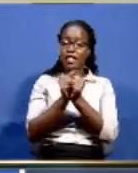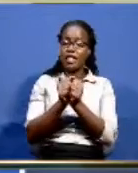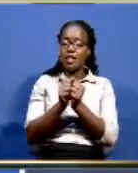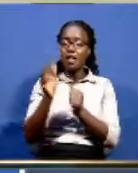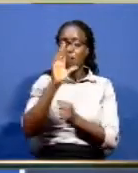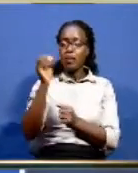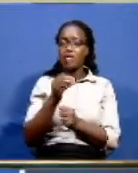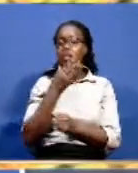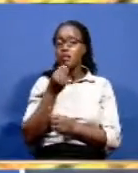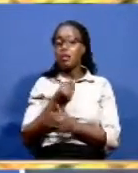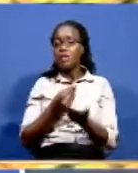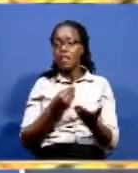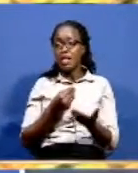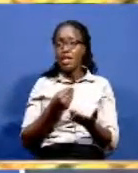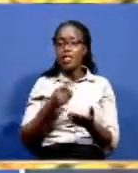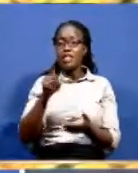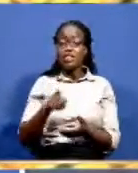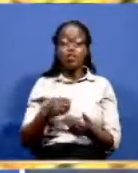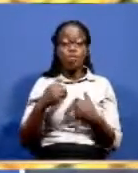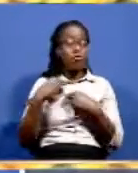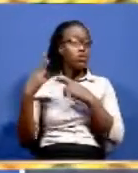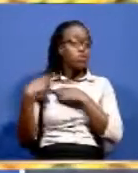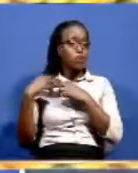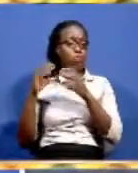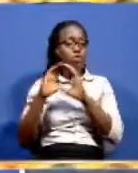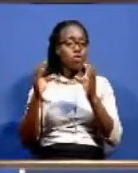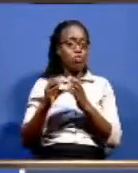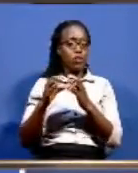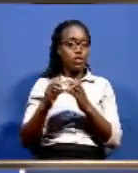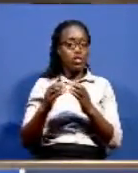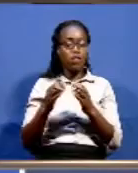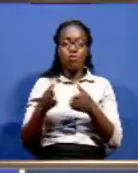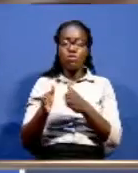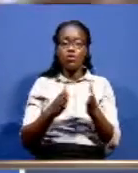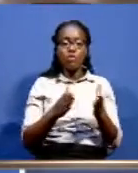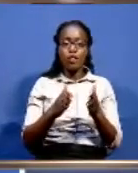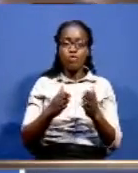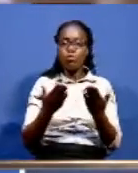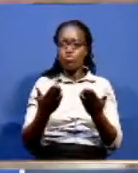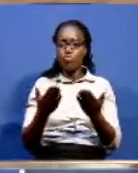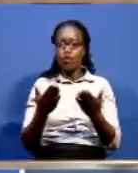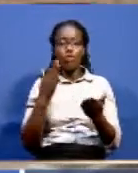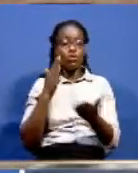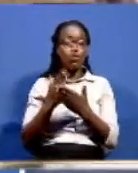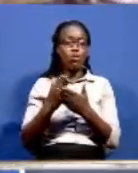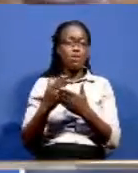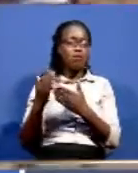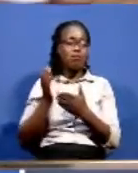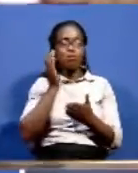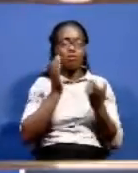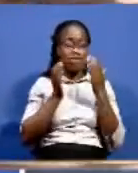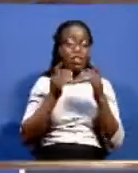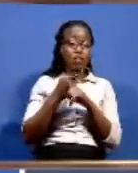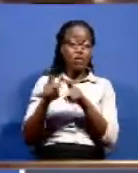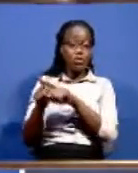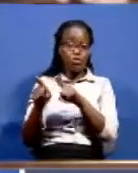Kobia saying there is need to come up with responsive community strategies to break the worrying cycle of violence. Kobia, however, says